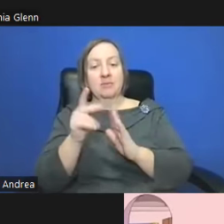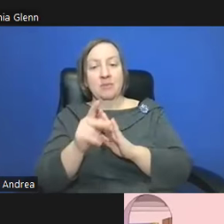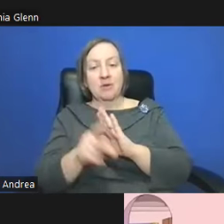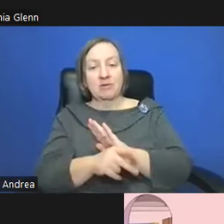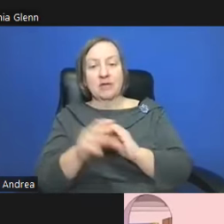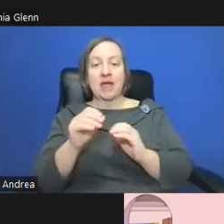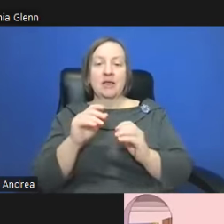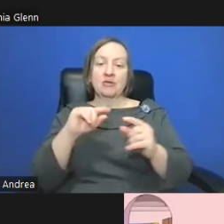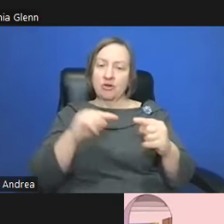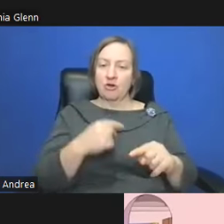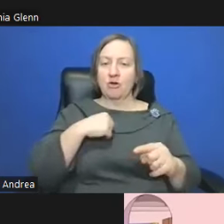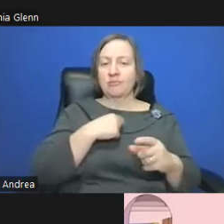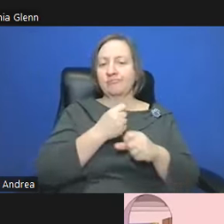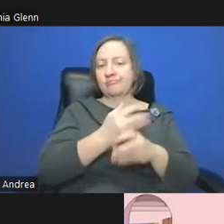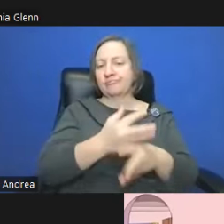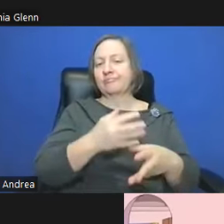lands and waters.